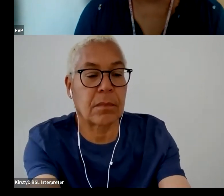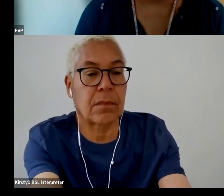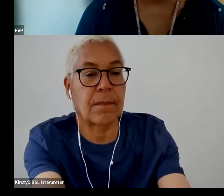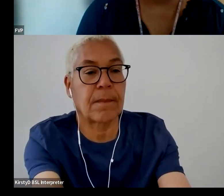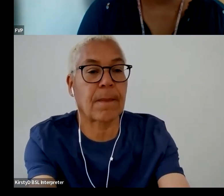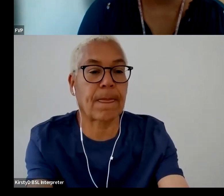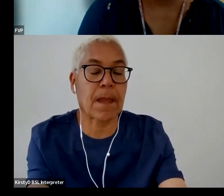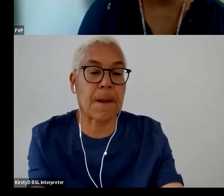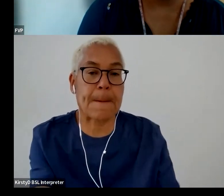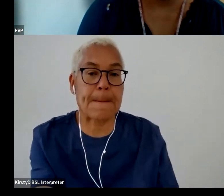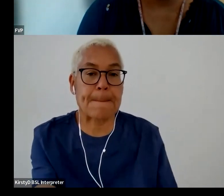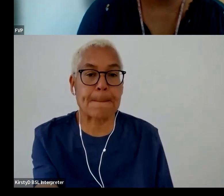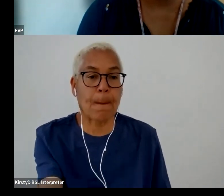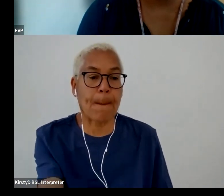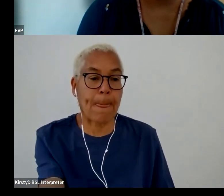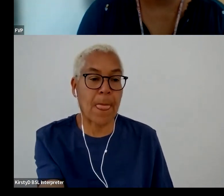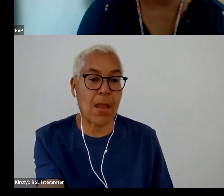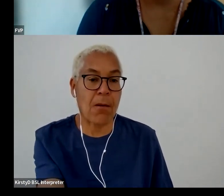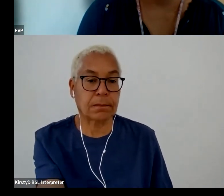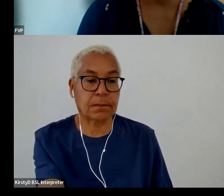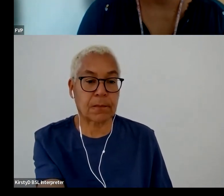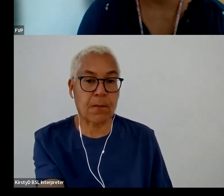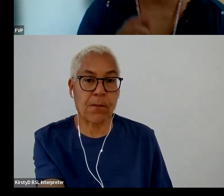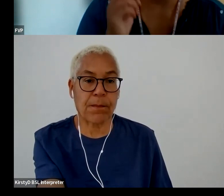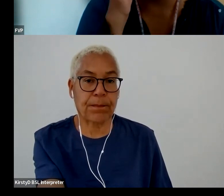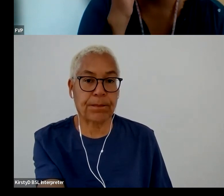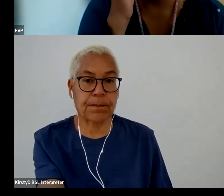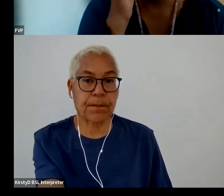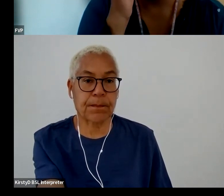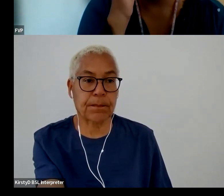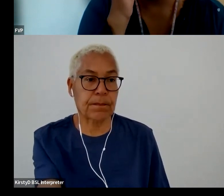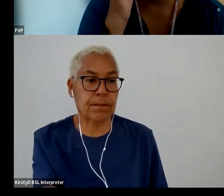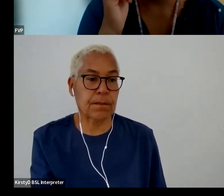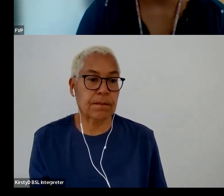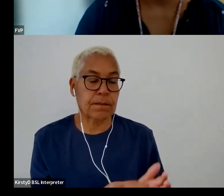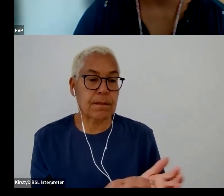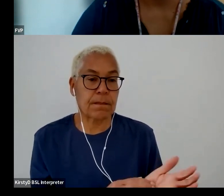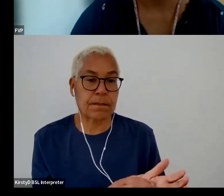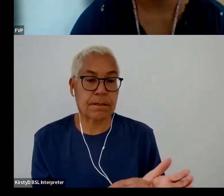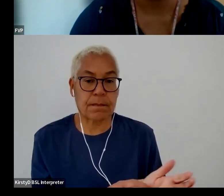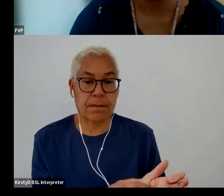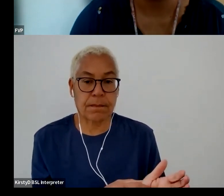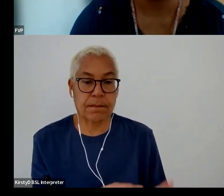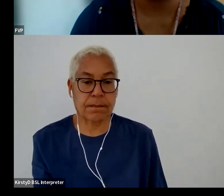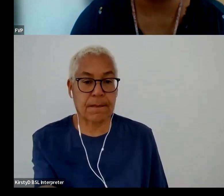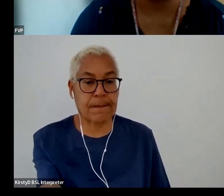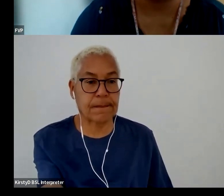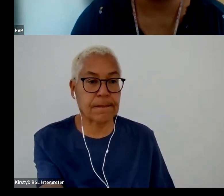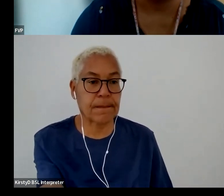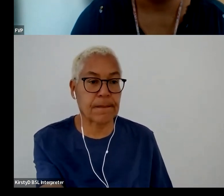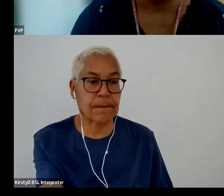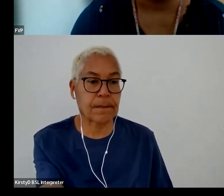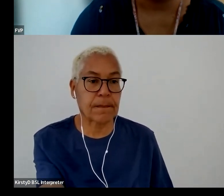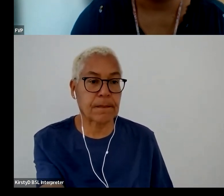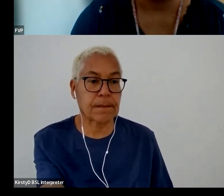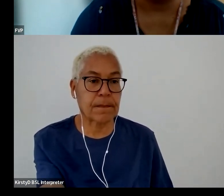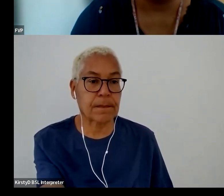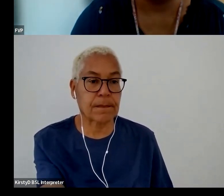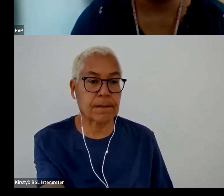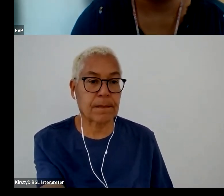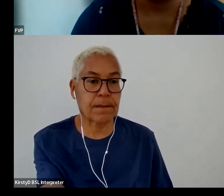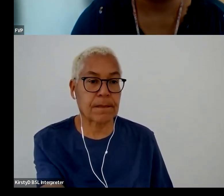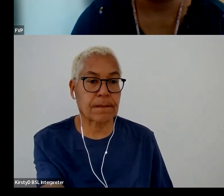in about 3 minutes time? Yeah, you can start. Yeah. To join anyway when she's ready. Okay.